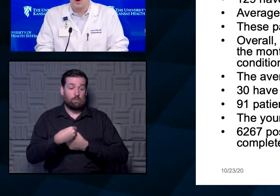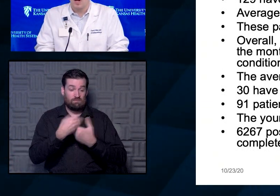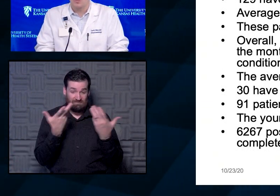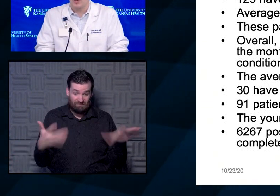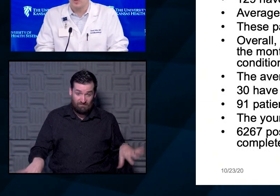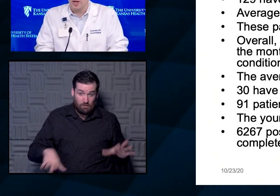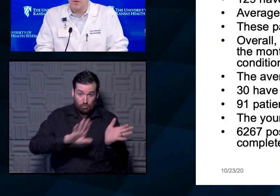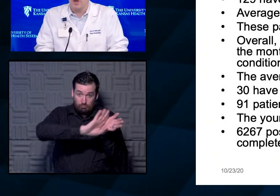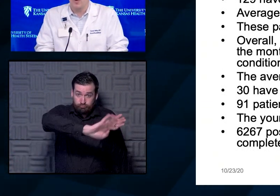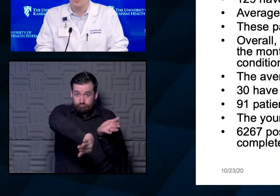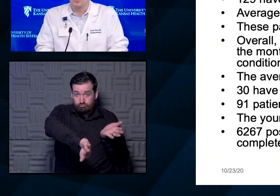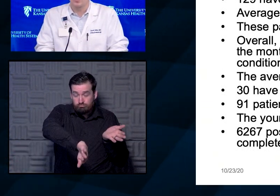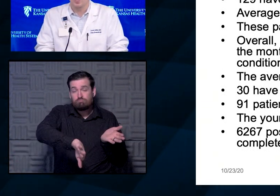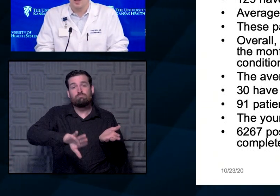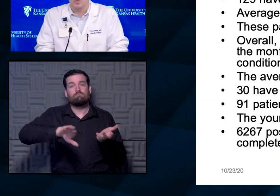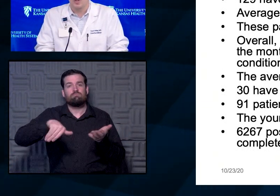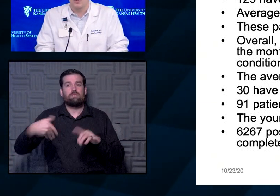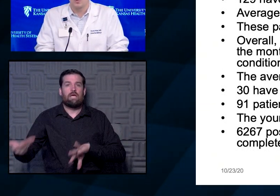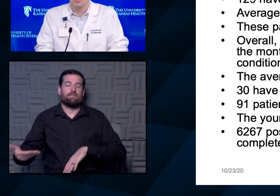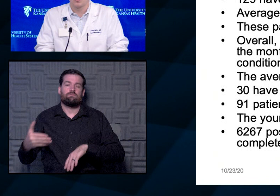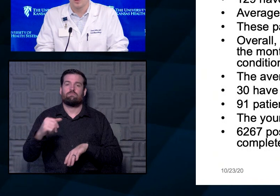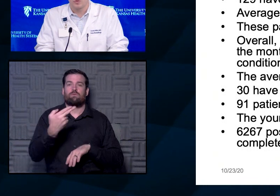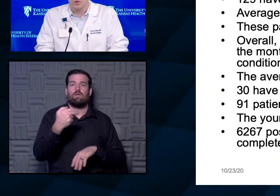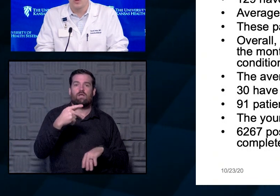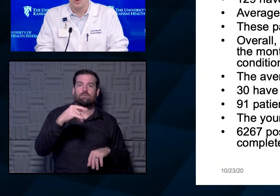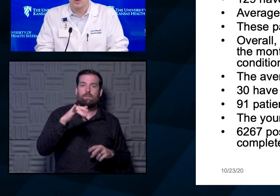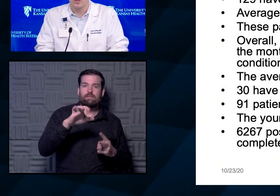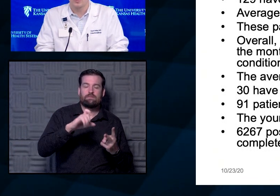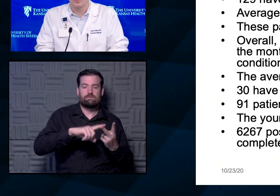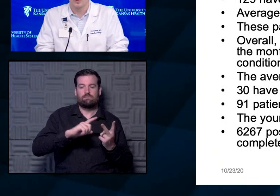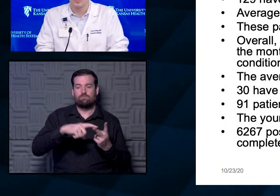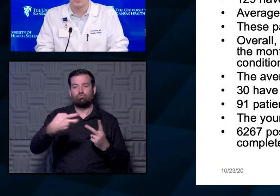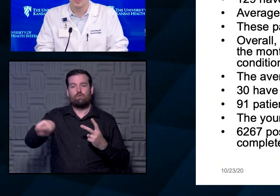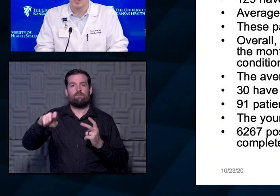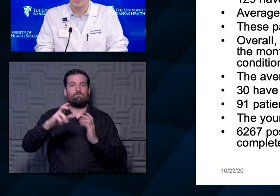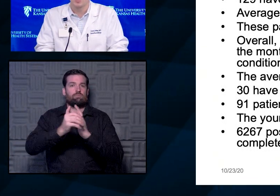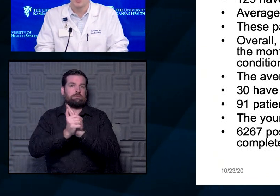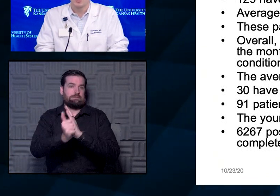after their hospital stay, if they went on hospice or were transferred to a skilled